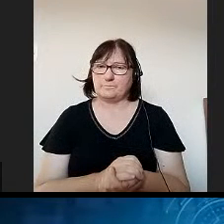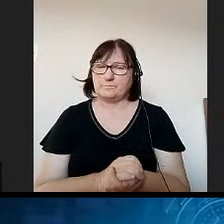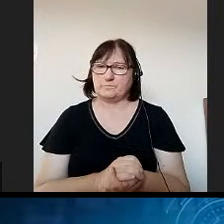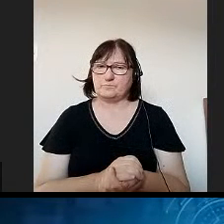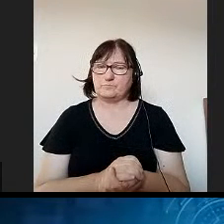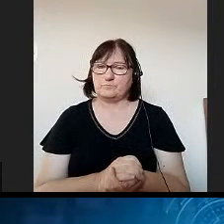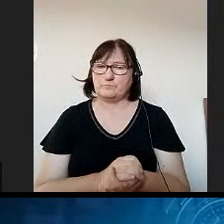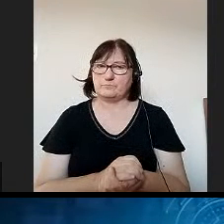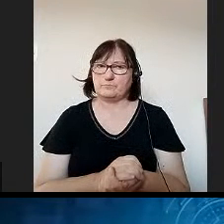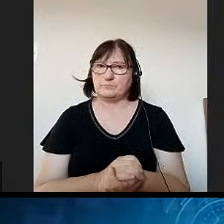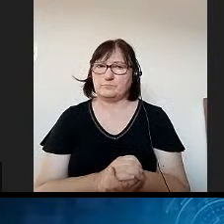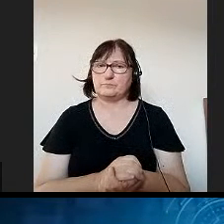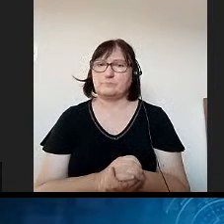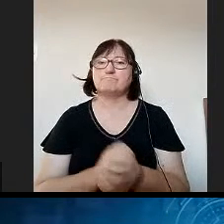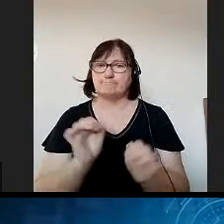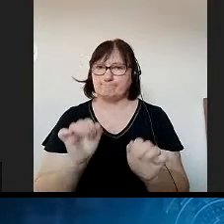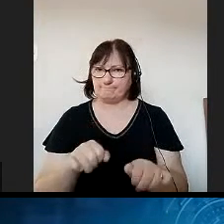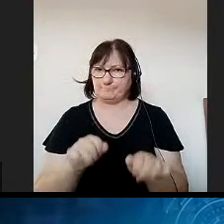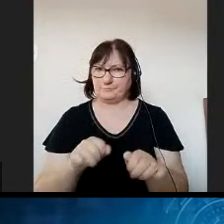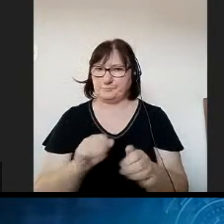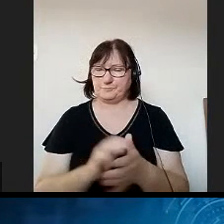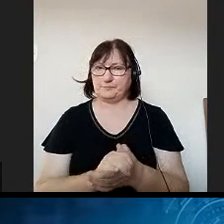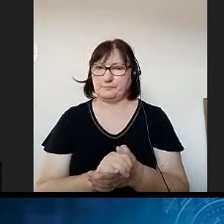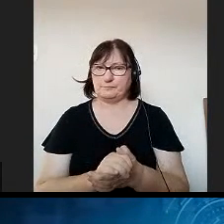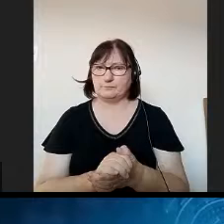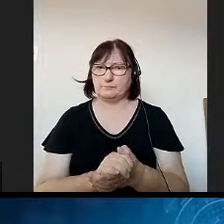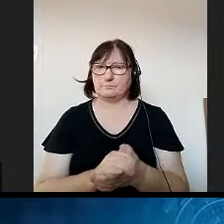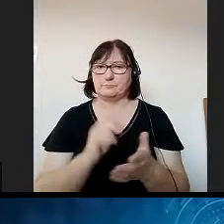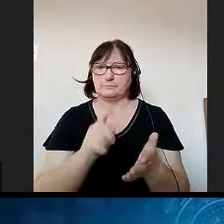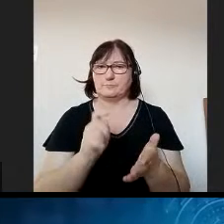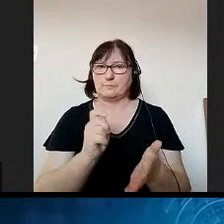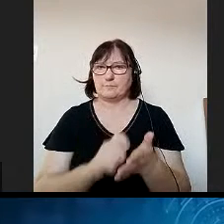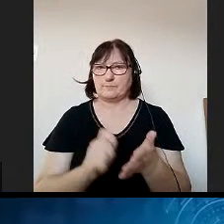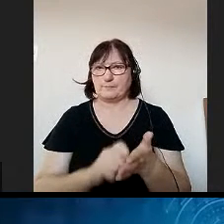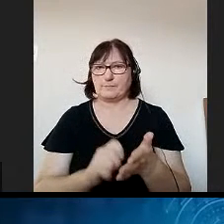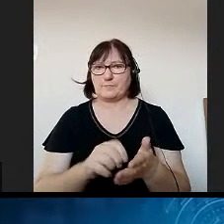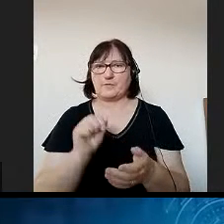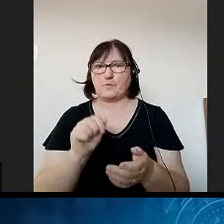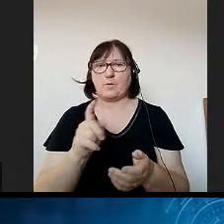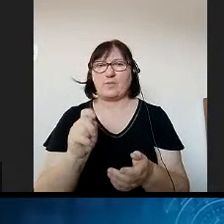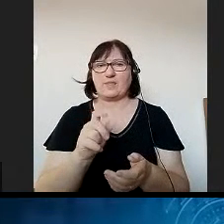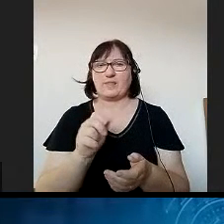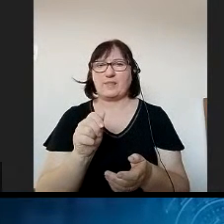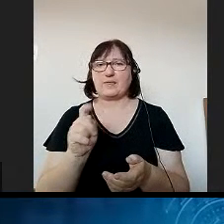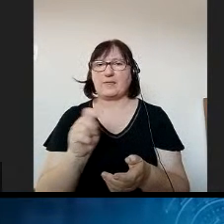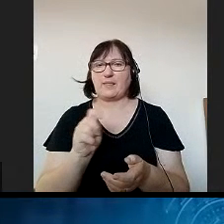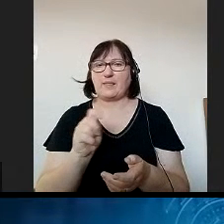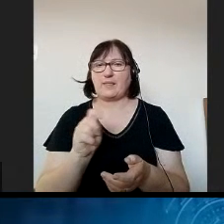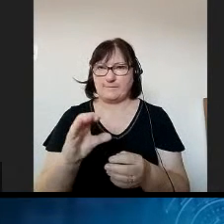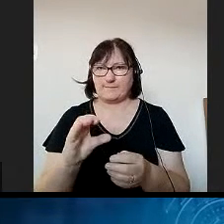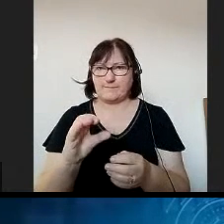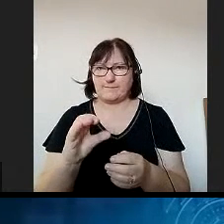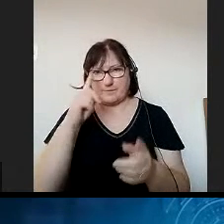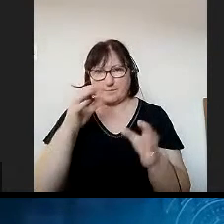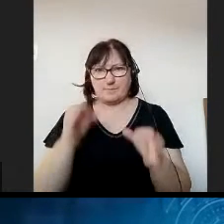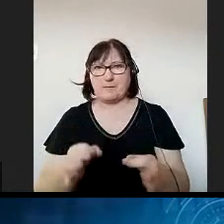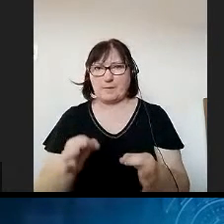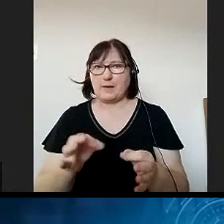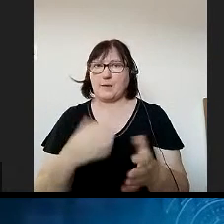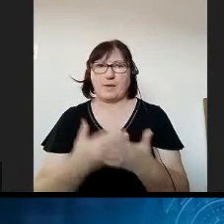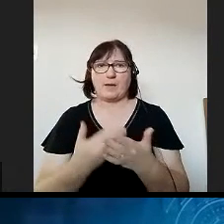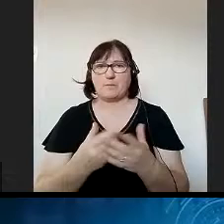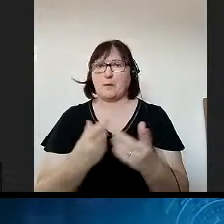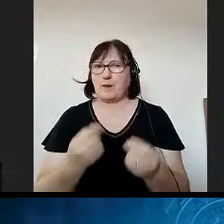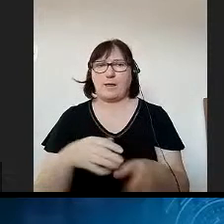Absolutely, Letitia. An application for a tariff determination can be done at any stage. It can be done before